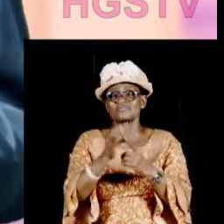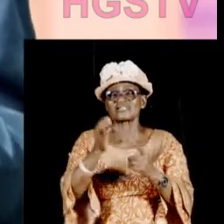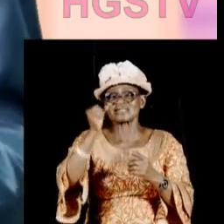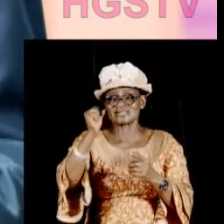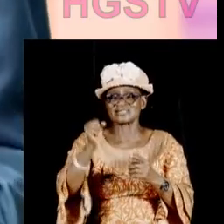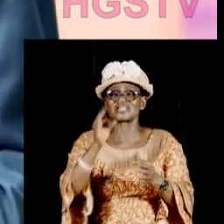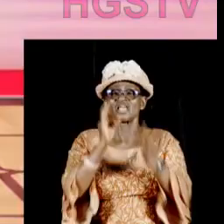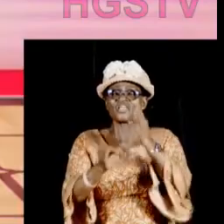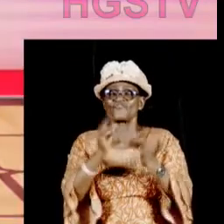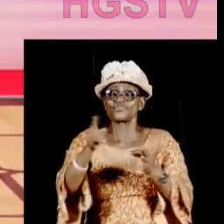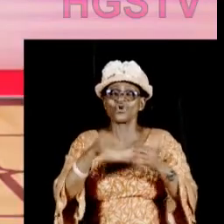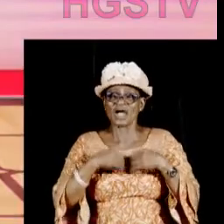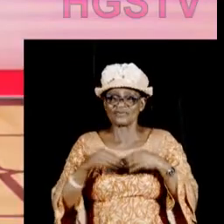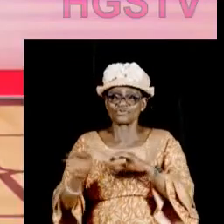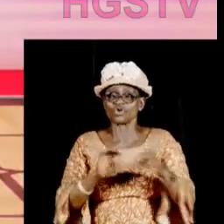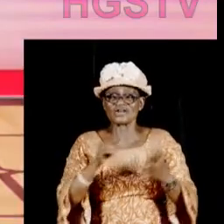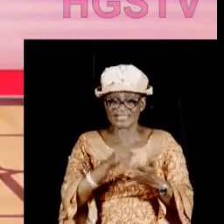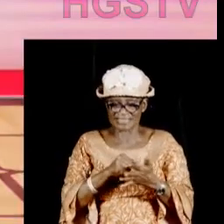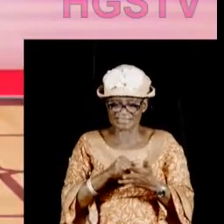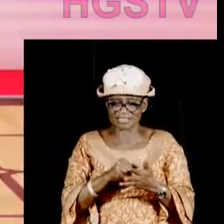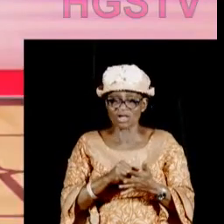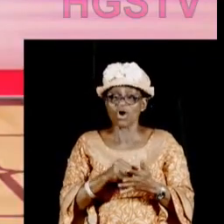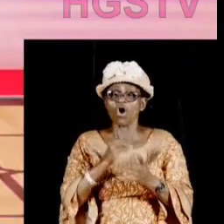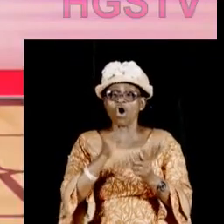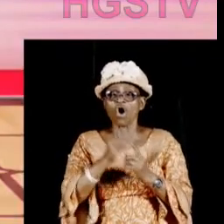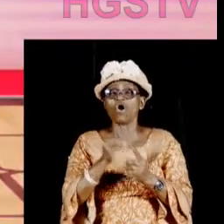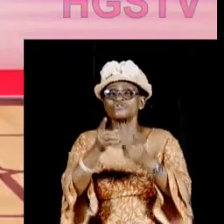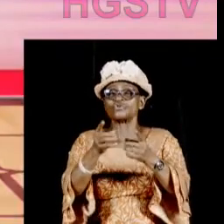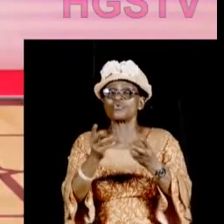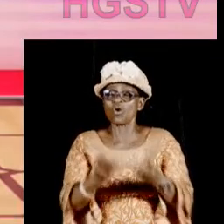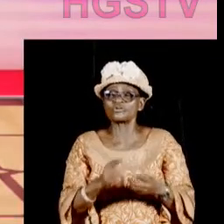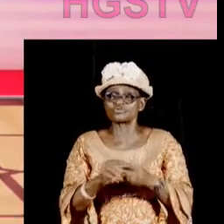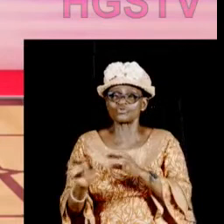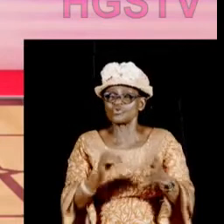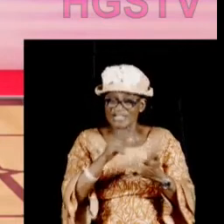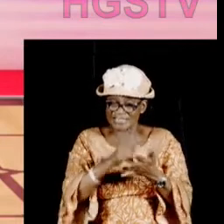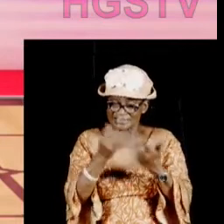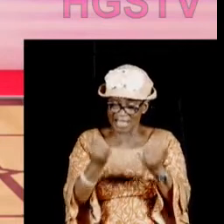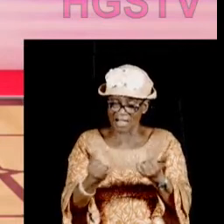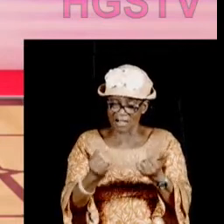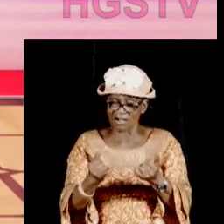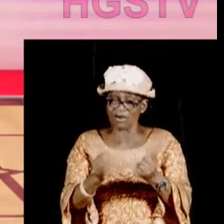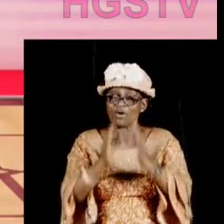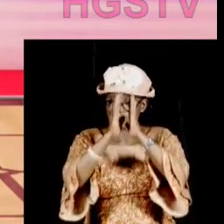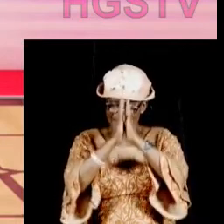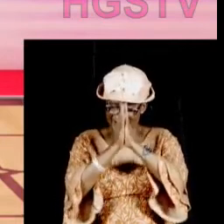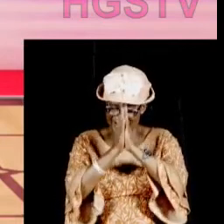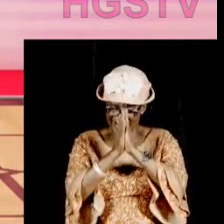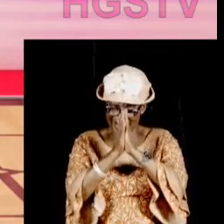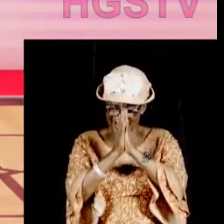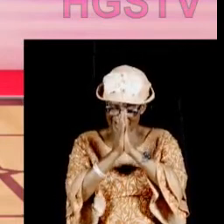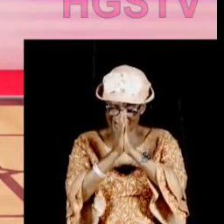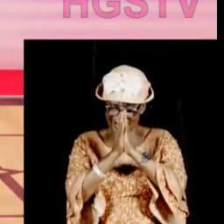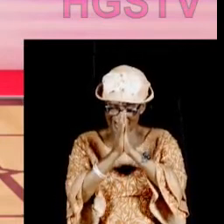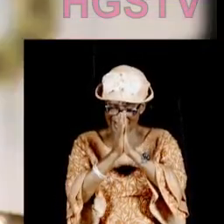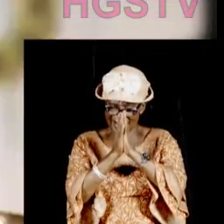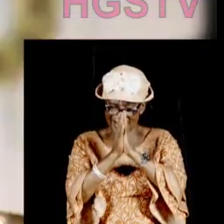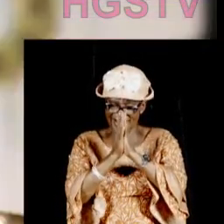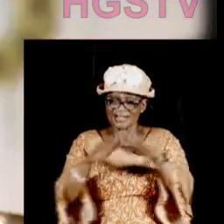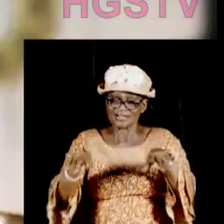If you have done this or you intend to do this, kindly bow down your head so that we can pray with